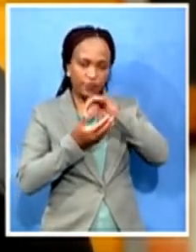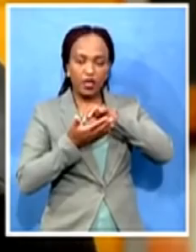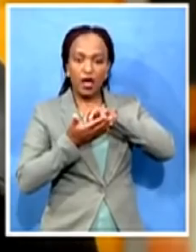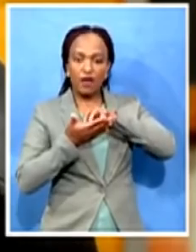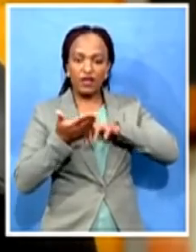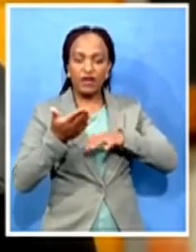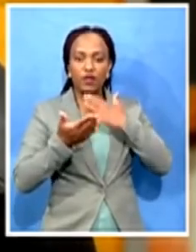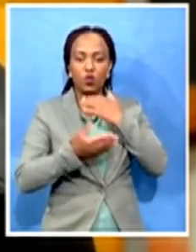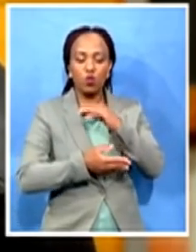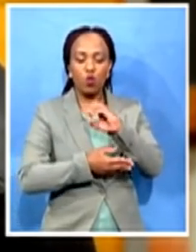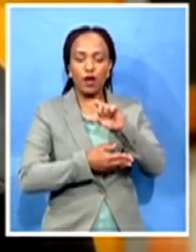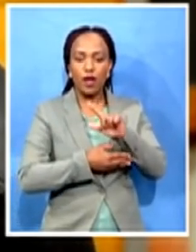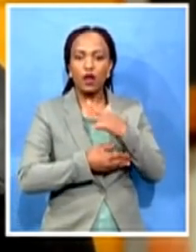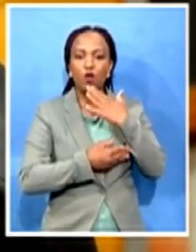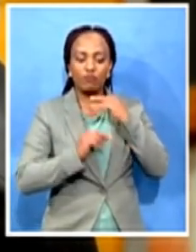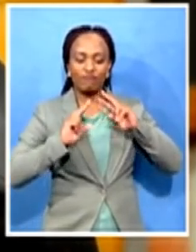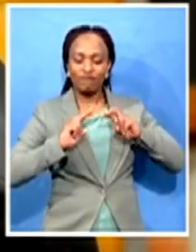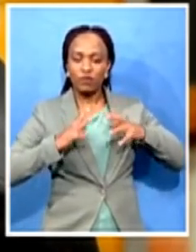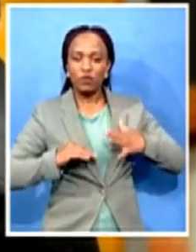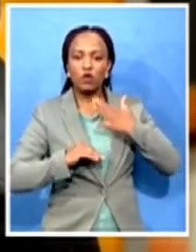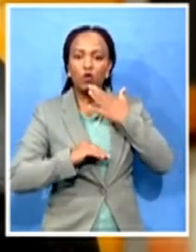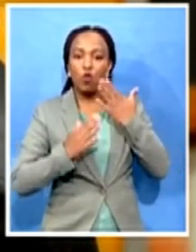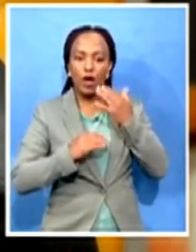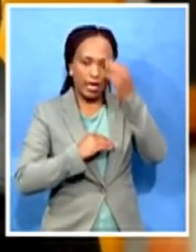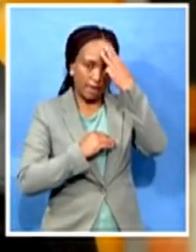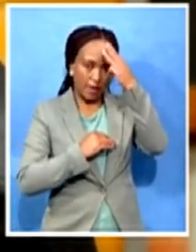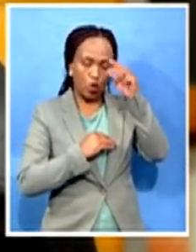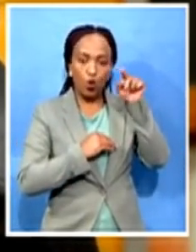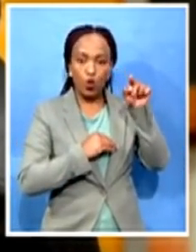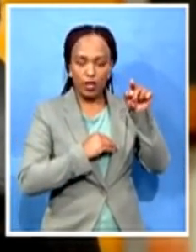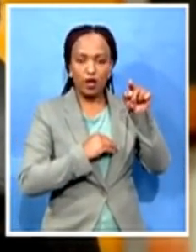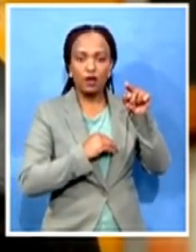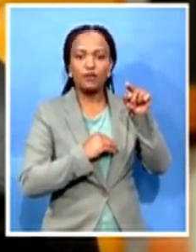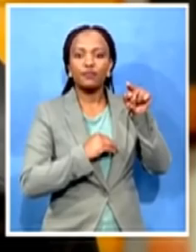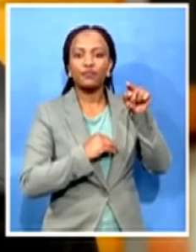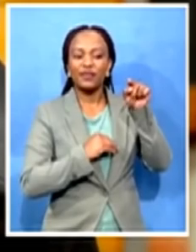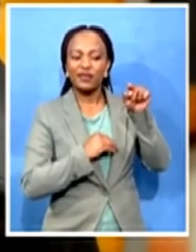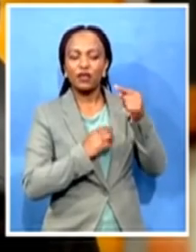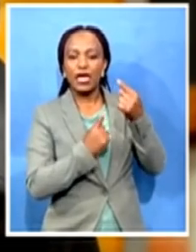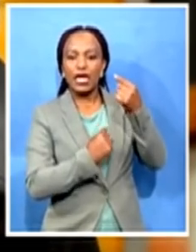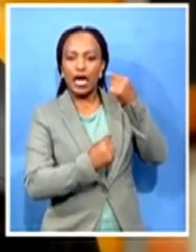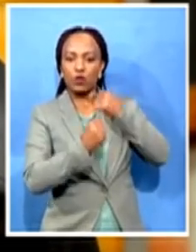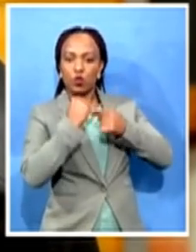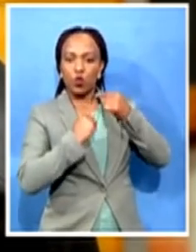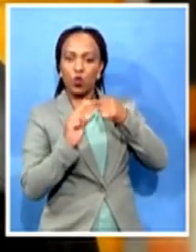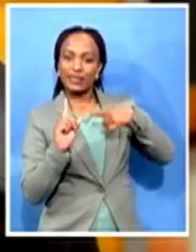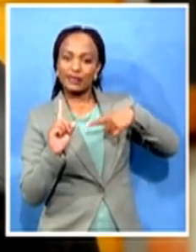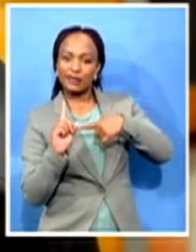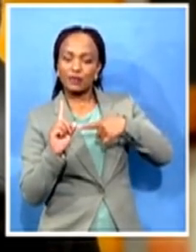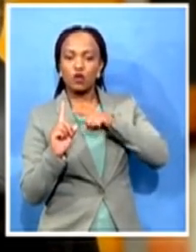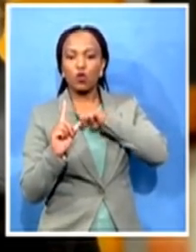matter, who at all material times the accused has been in contact with as and when necessary. There was